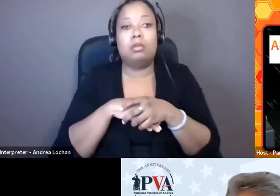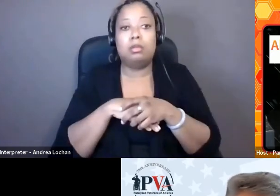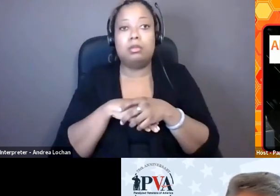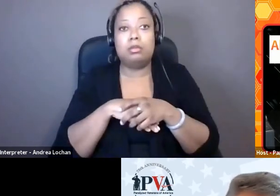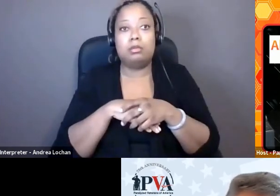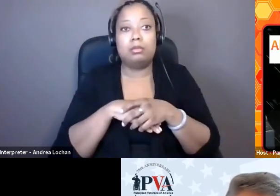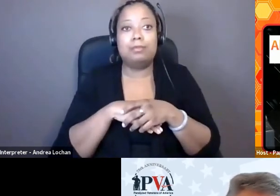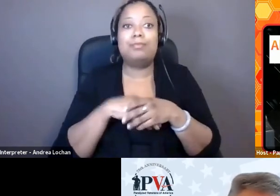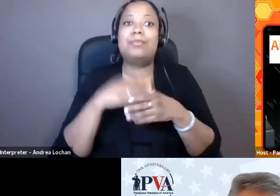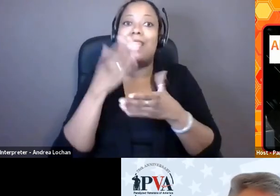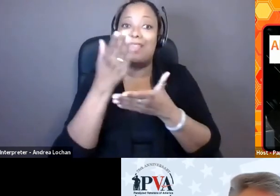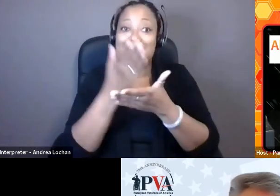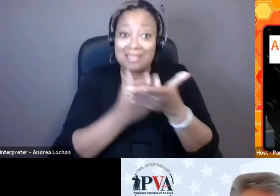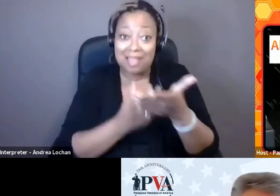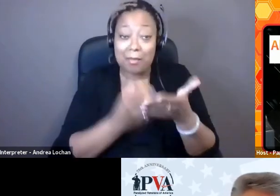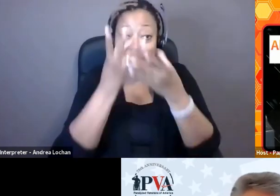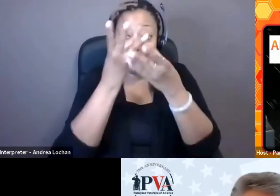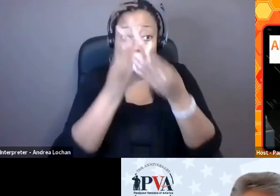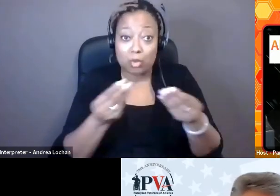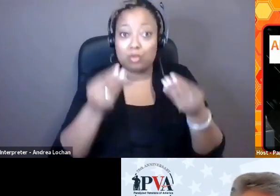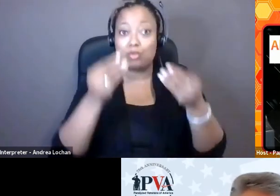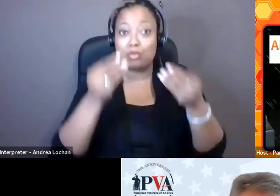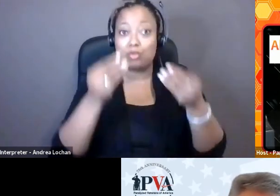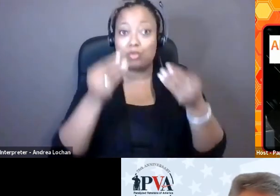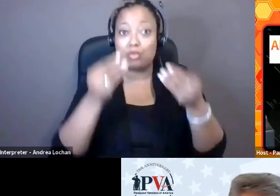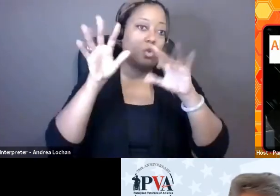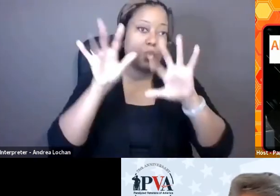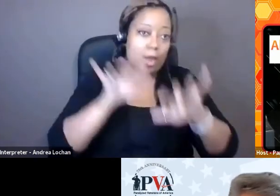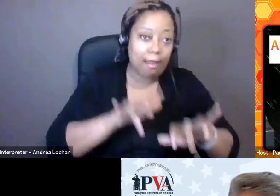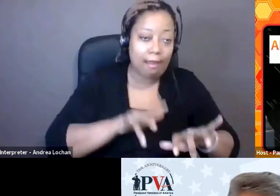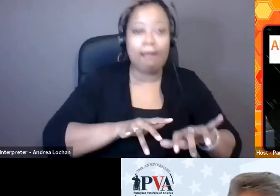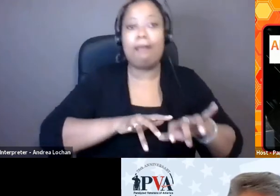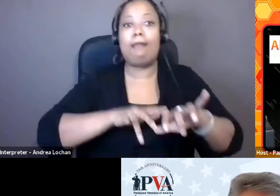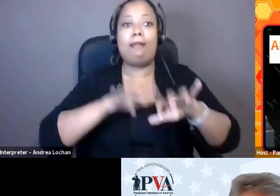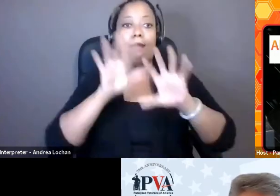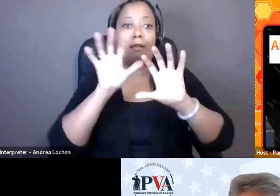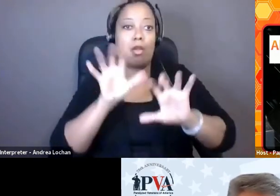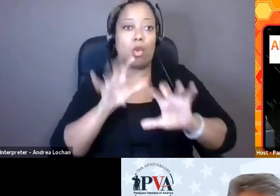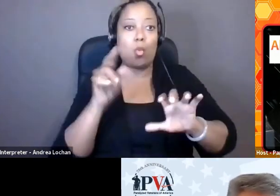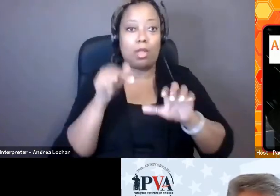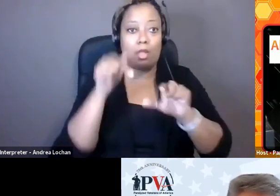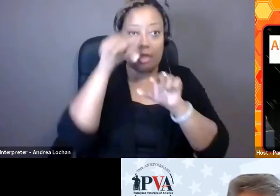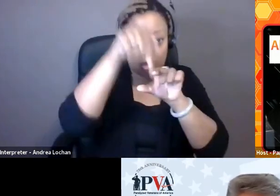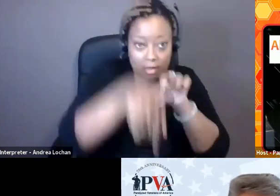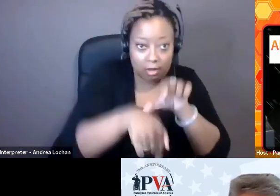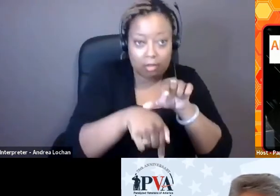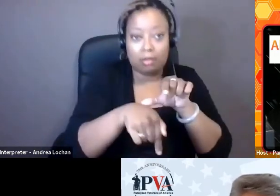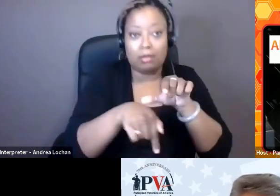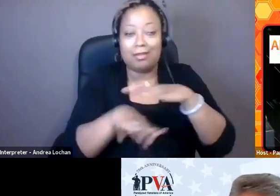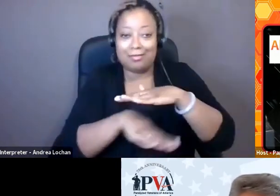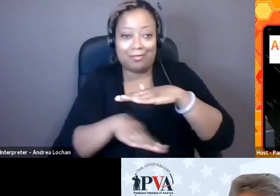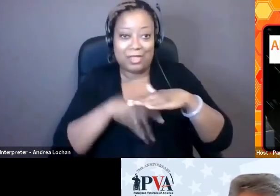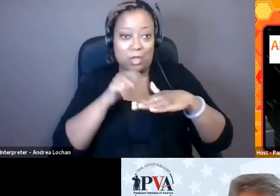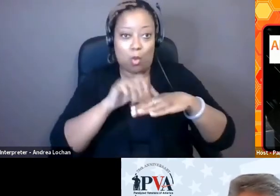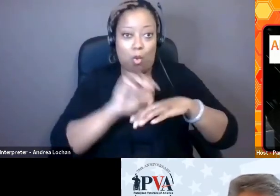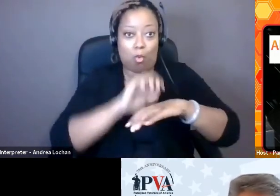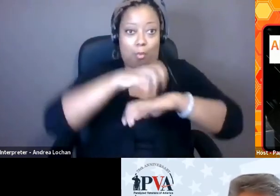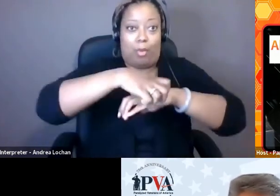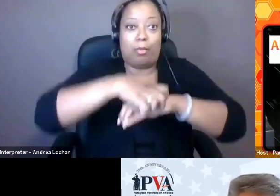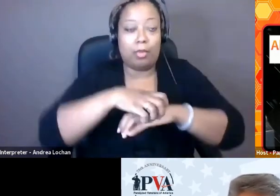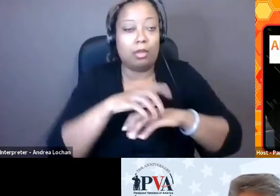is going to go down through that structure so it will not pile up on that structure. It doesn't prevent it from